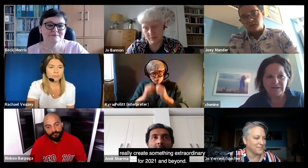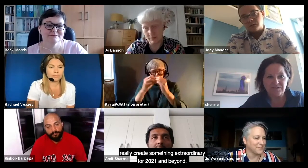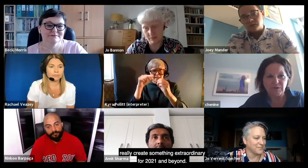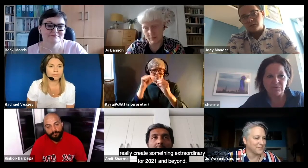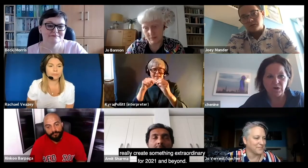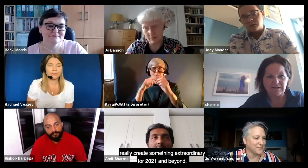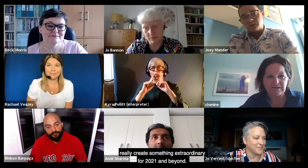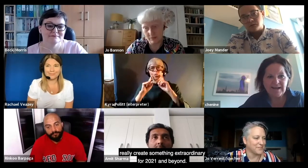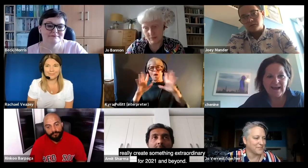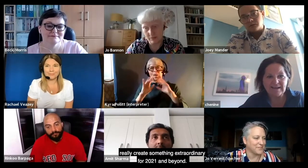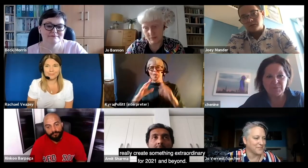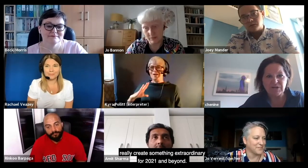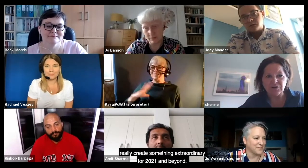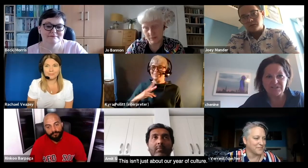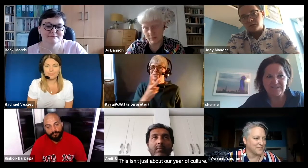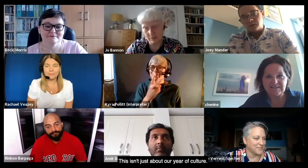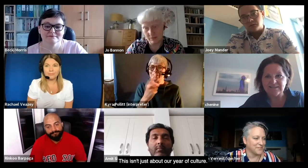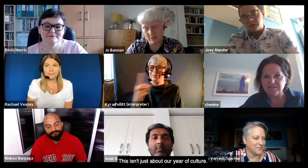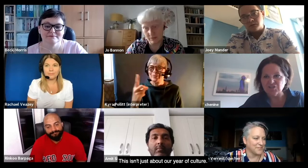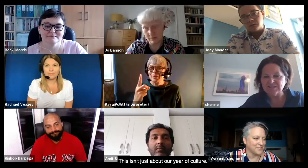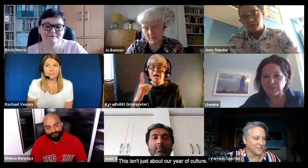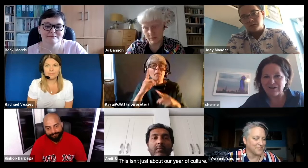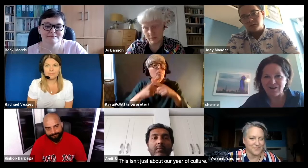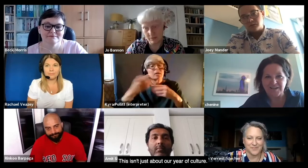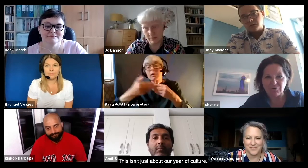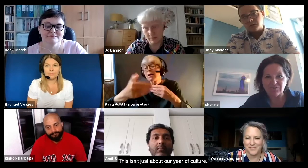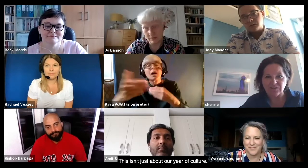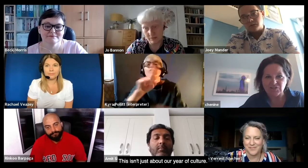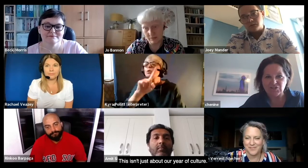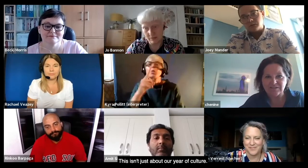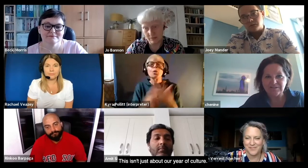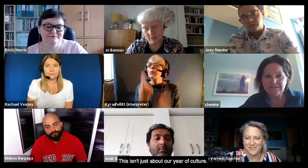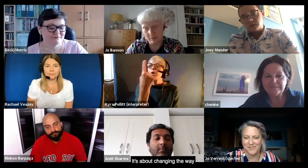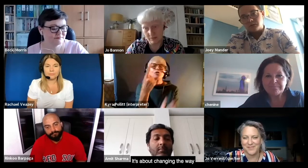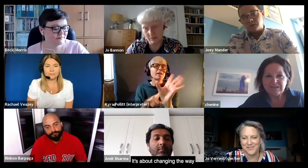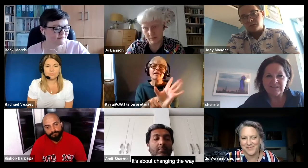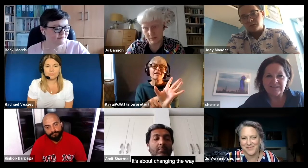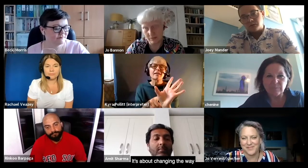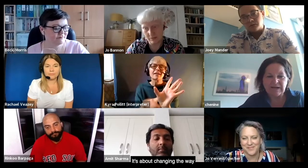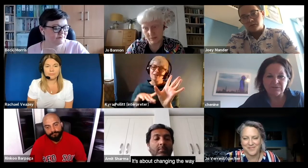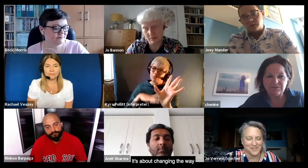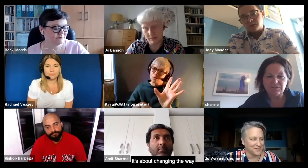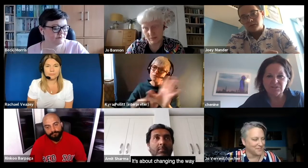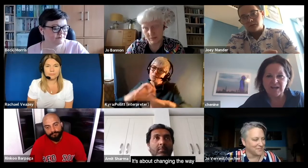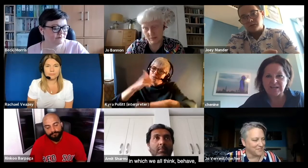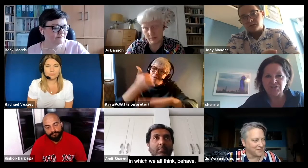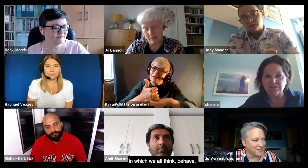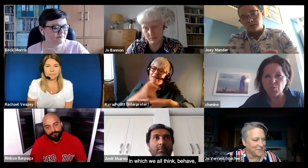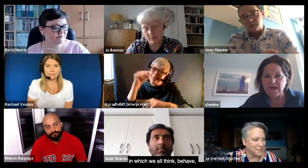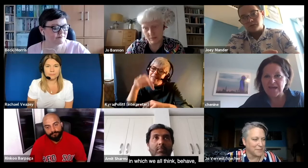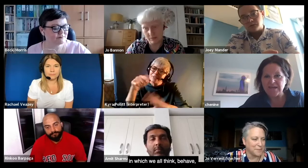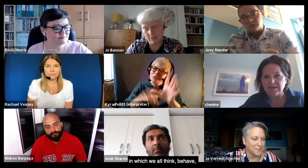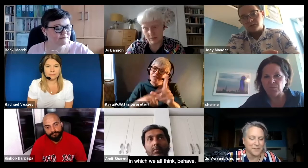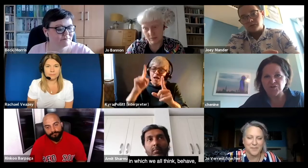for 2021 and beyond, because this isn't just about our year of culture. It's about changing